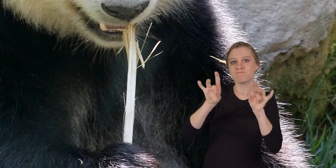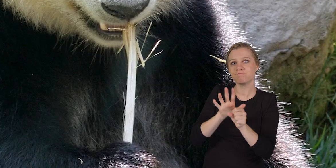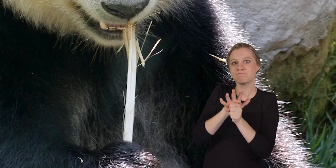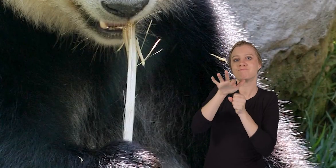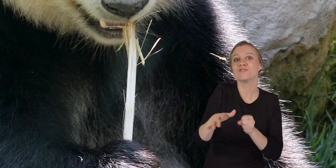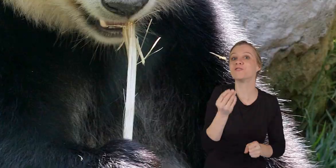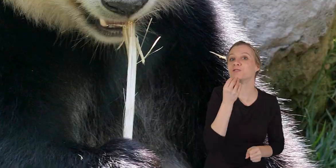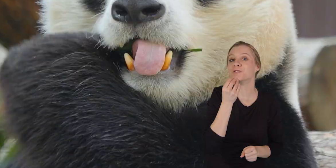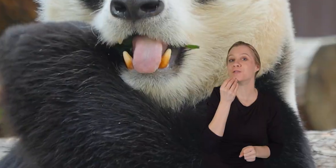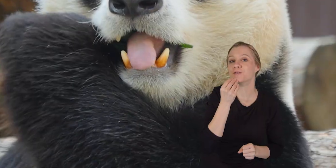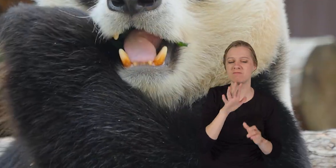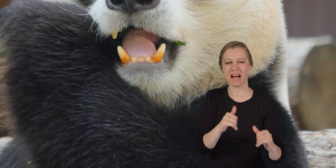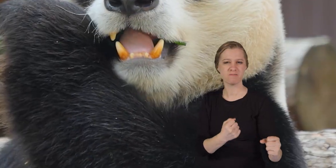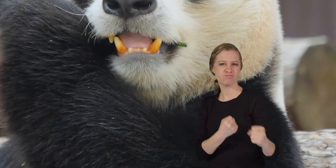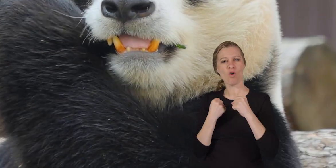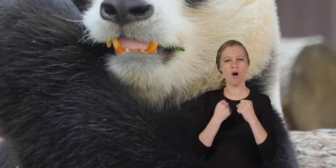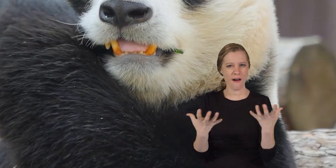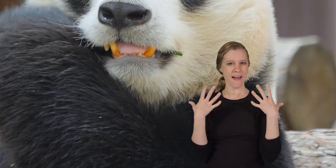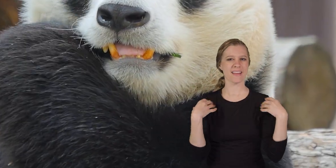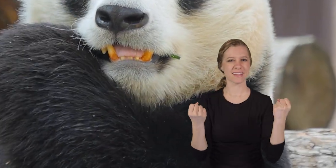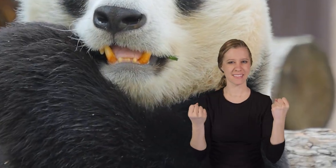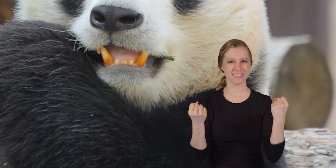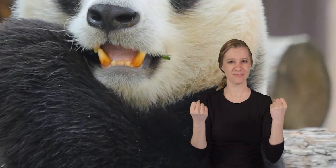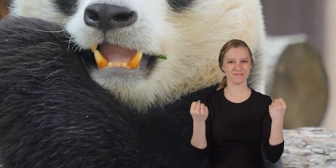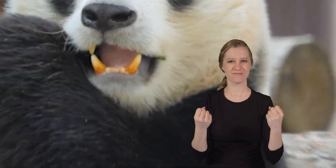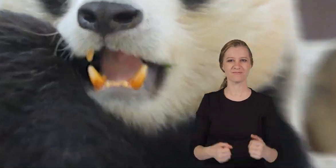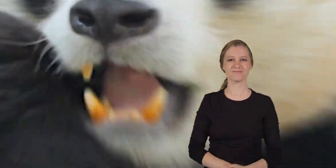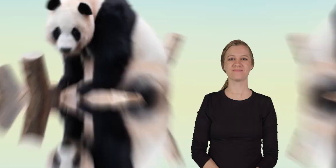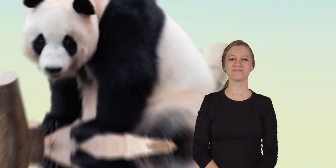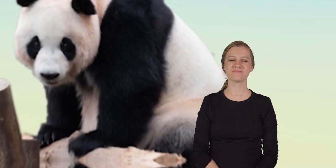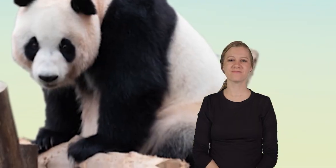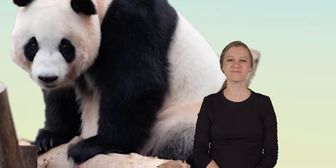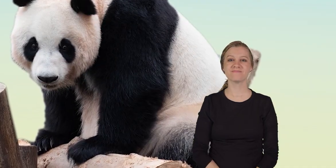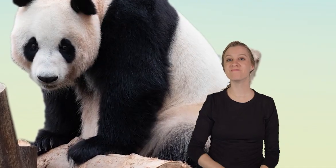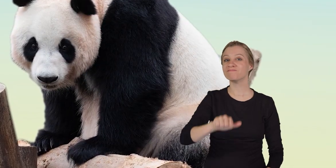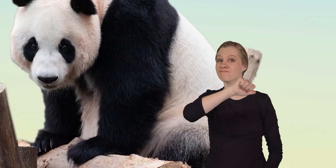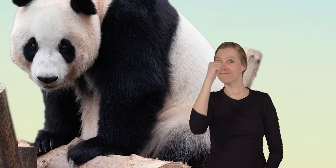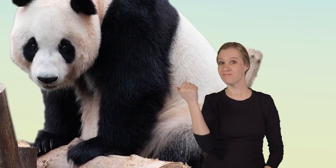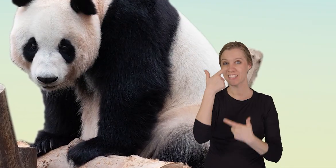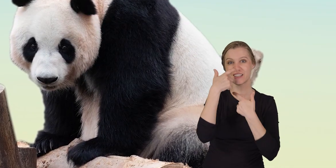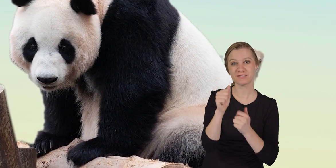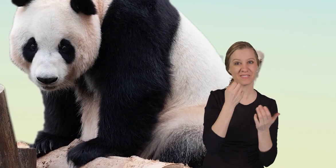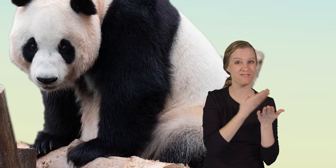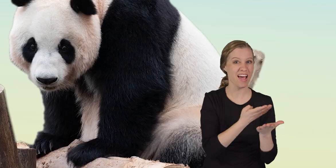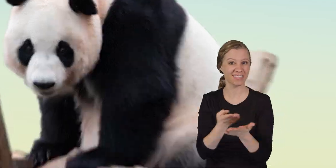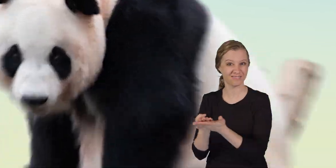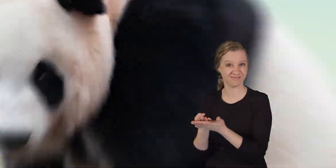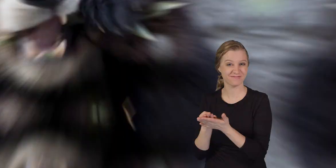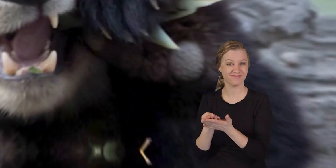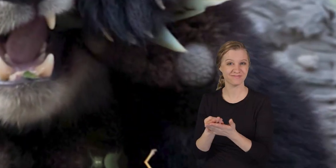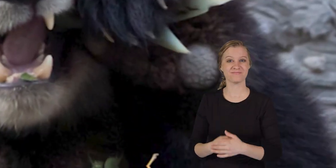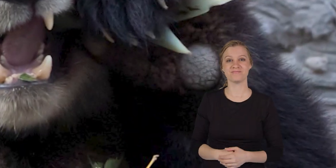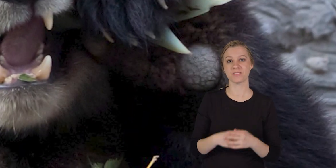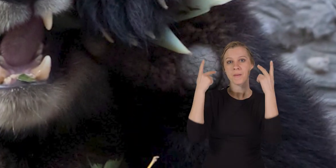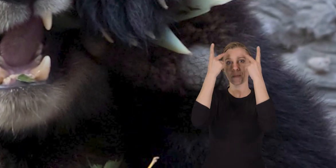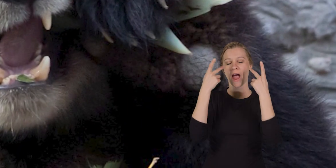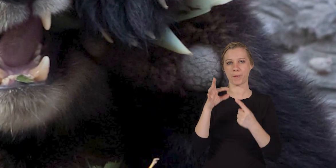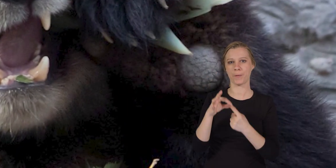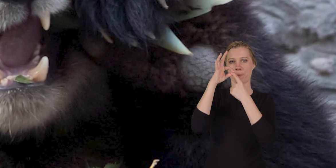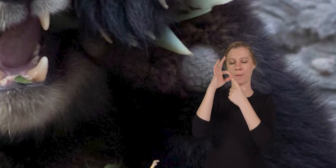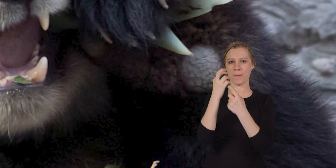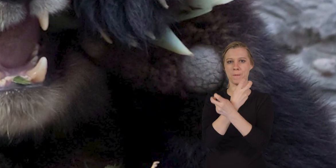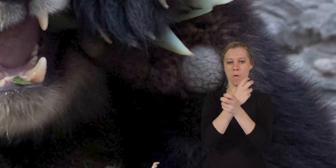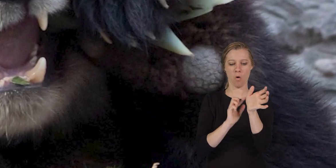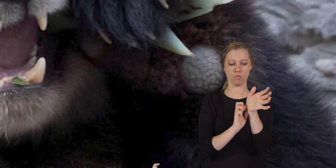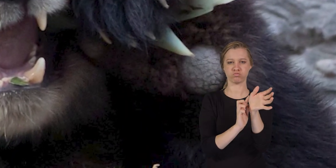they can find enough food to stay healthy and strong. Other interesting facts Pandas have